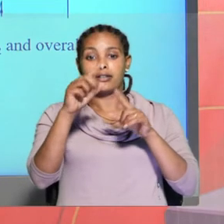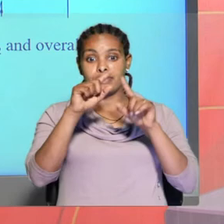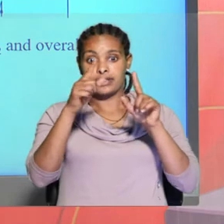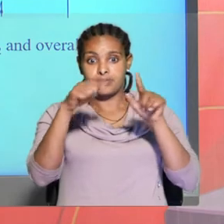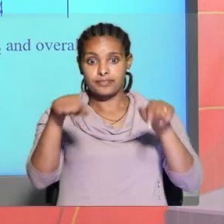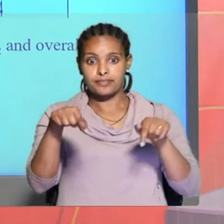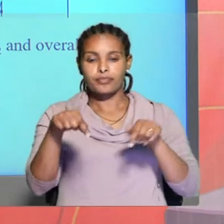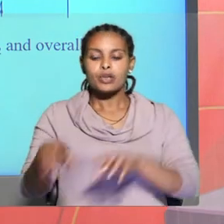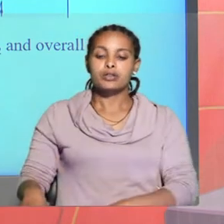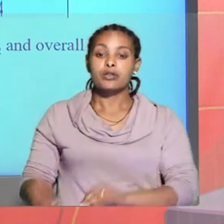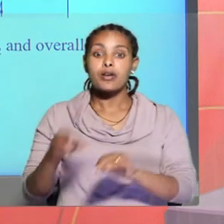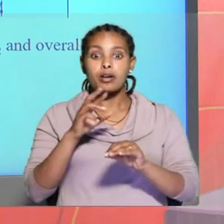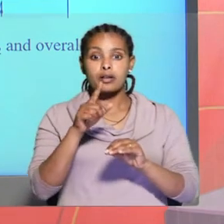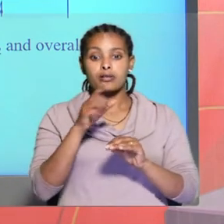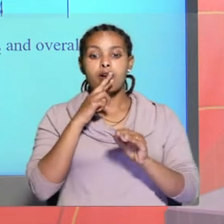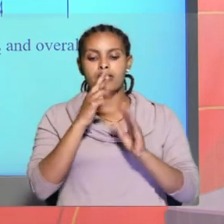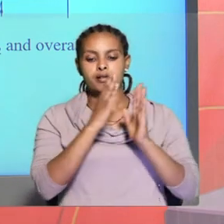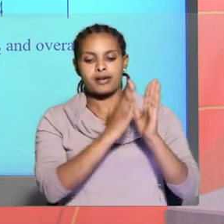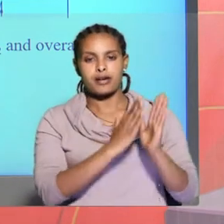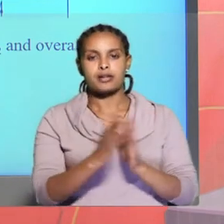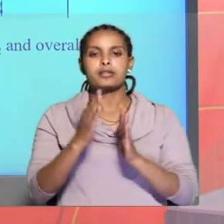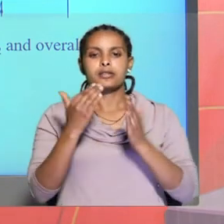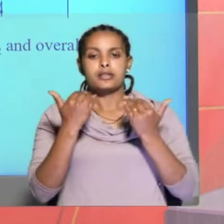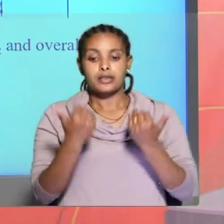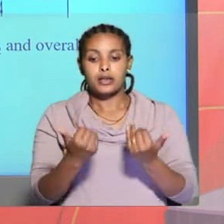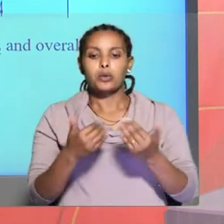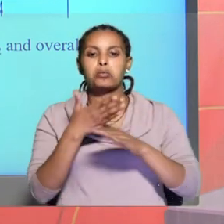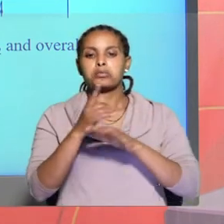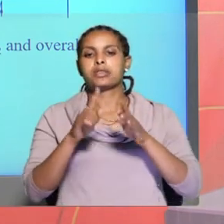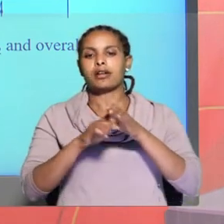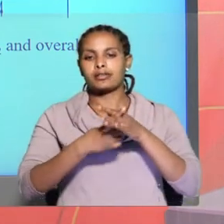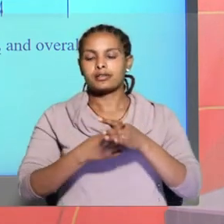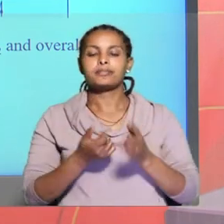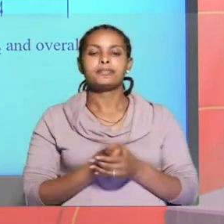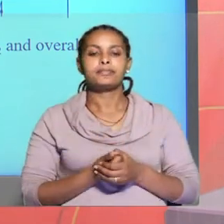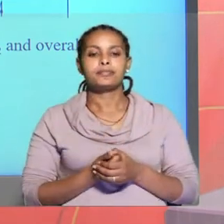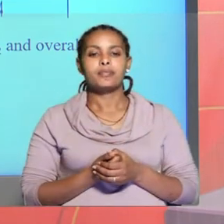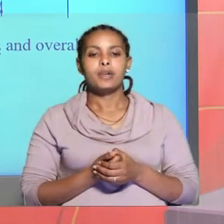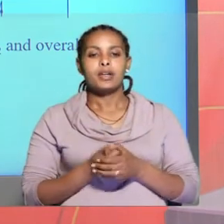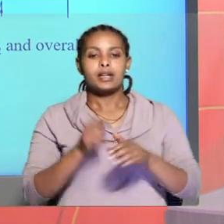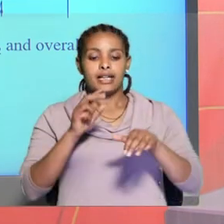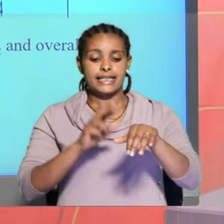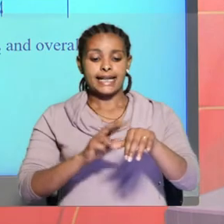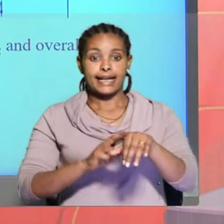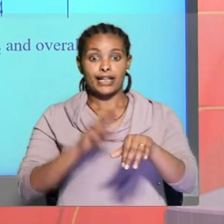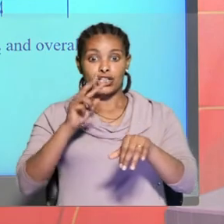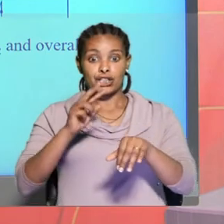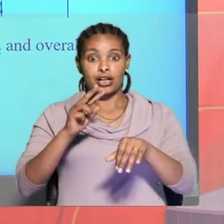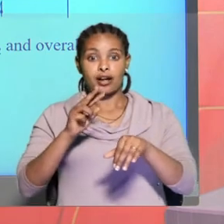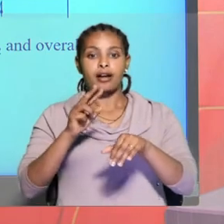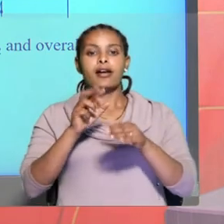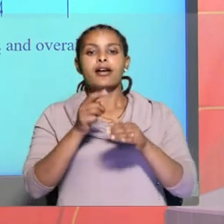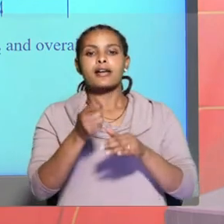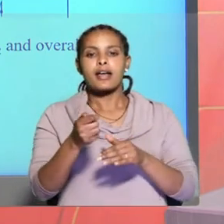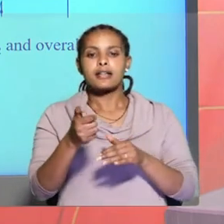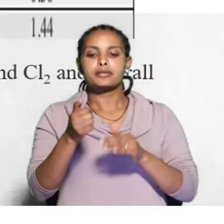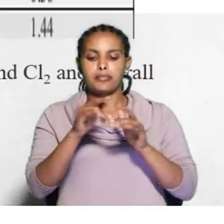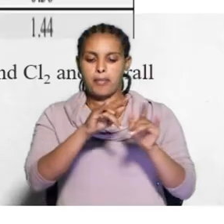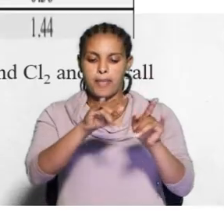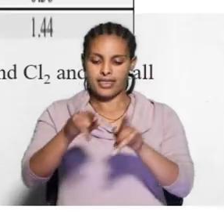students if you are ready then we will get started the initial red